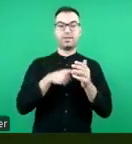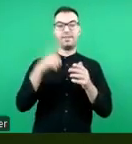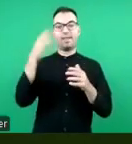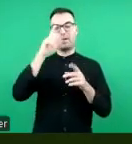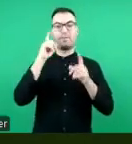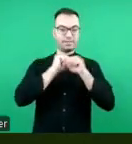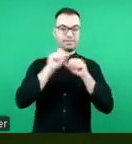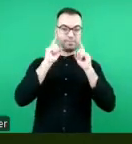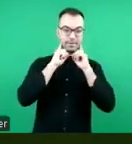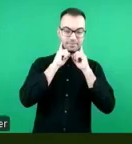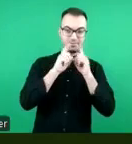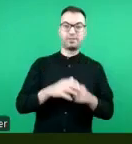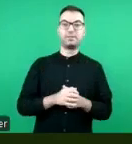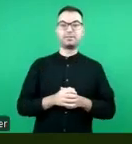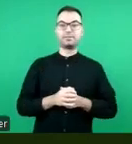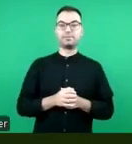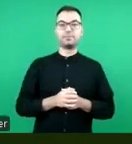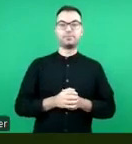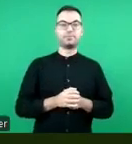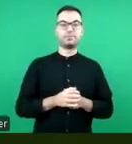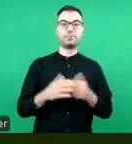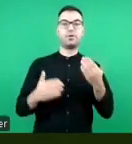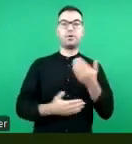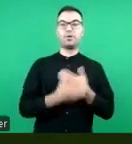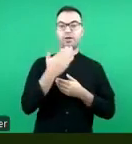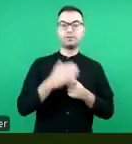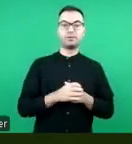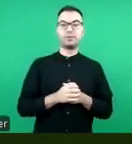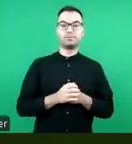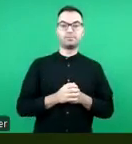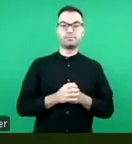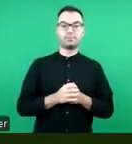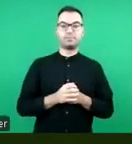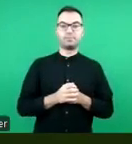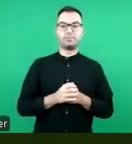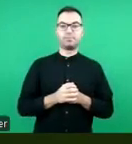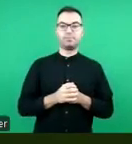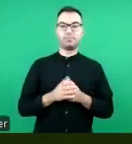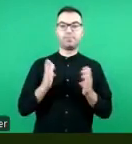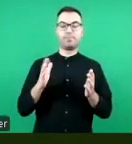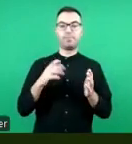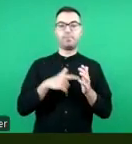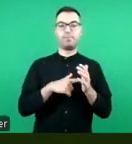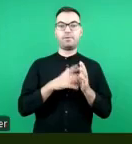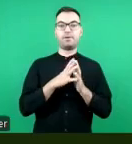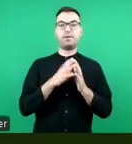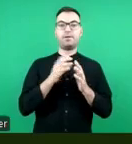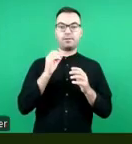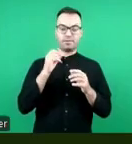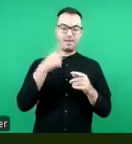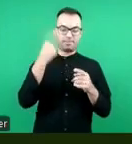hypothesis. And it turned out that with disturbance severity, we had more or less the pattern that we expected, like